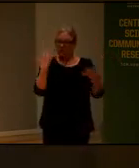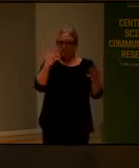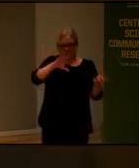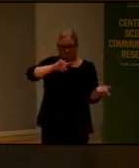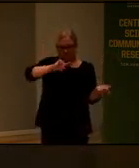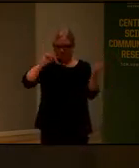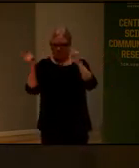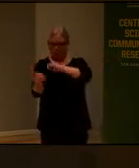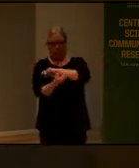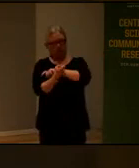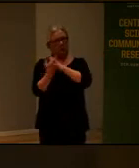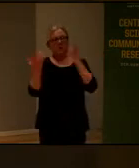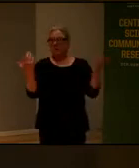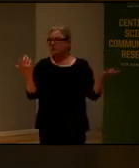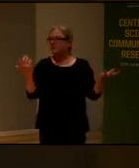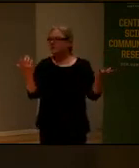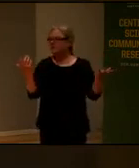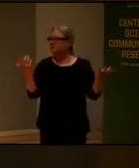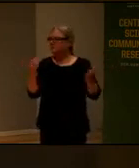think also has to be